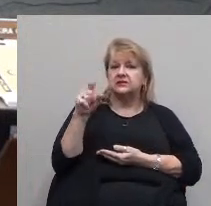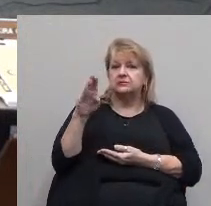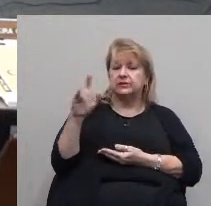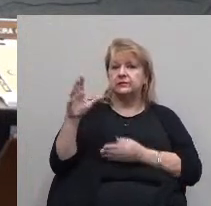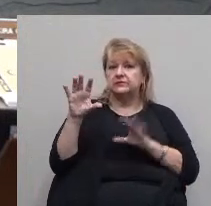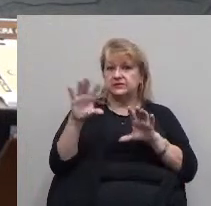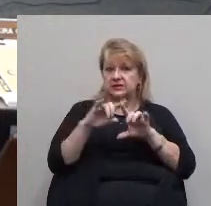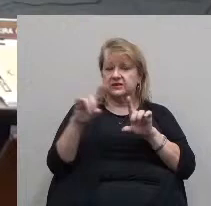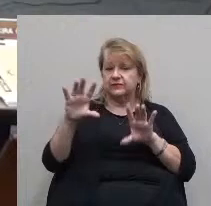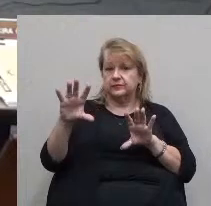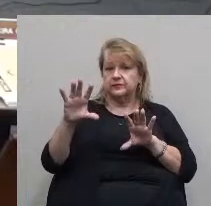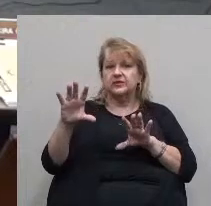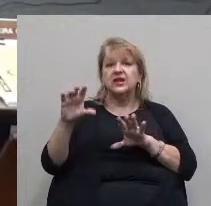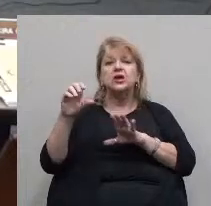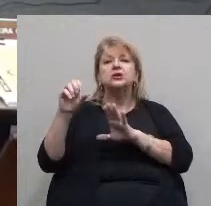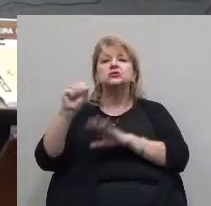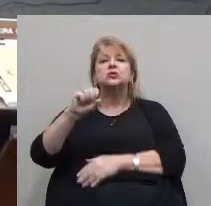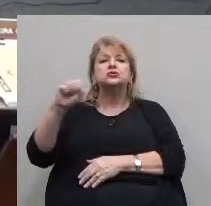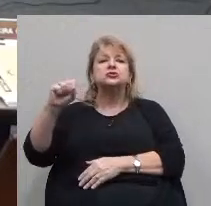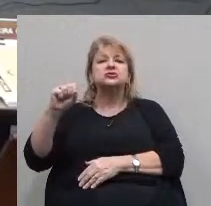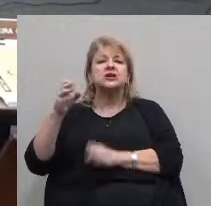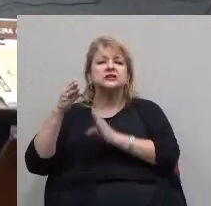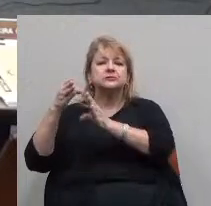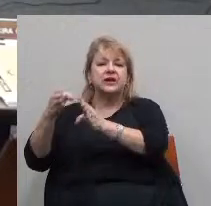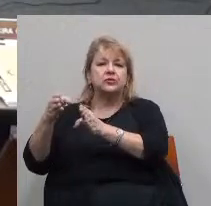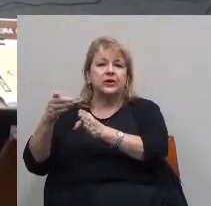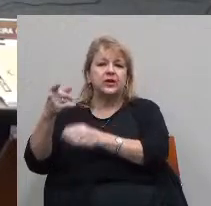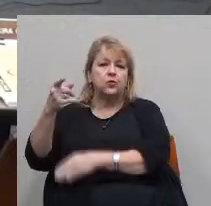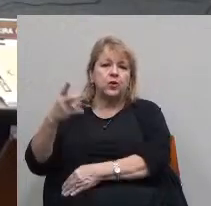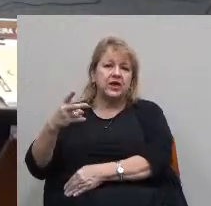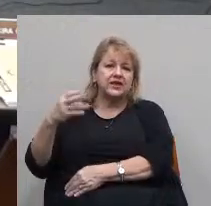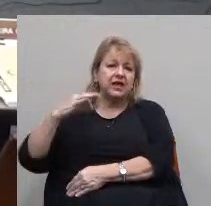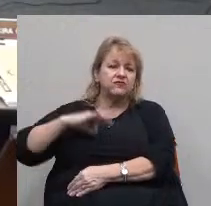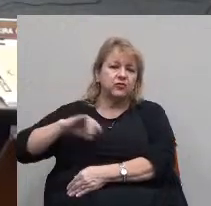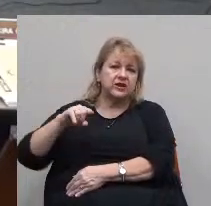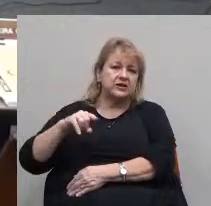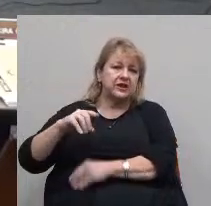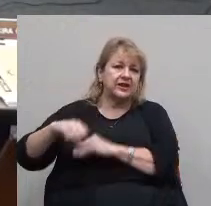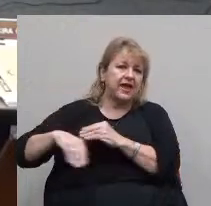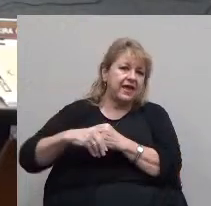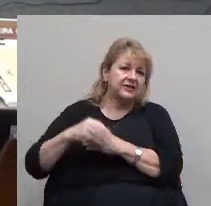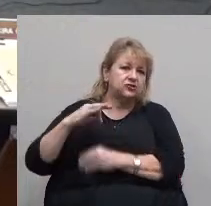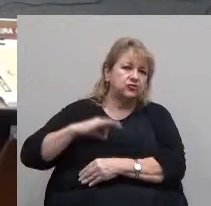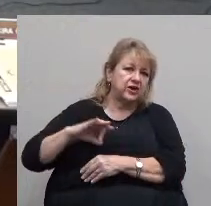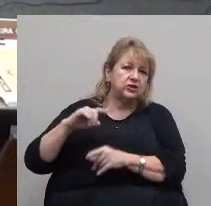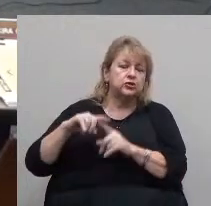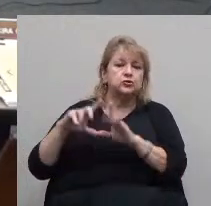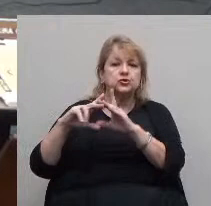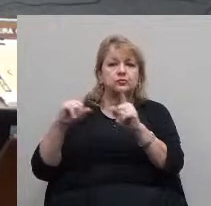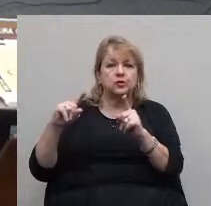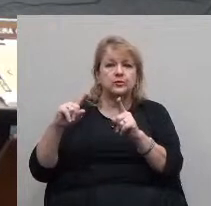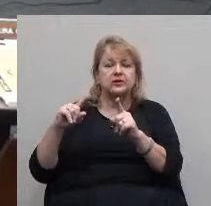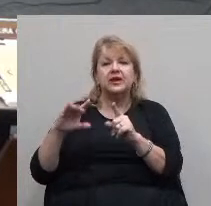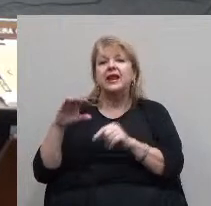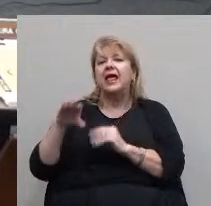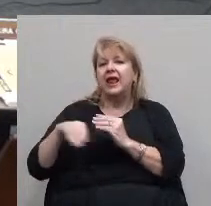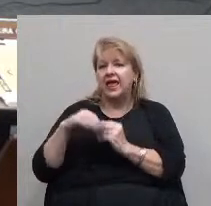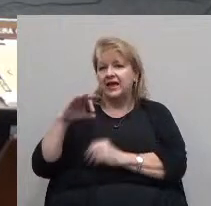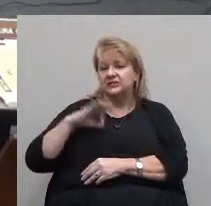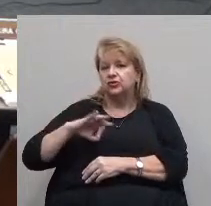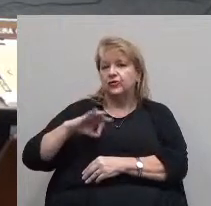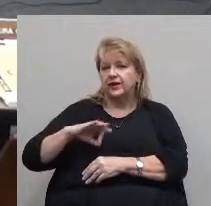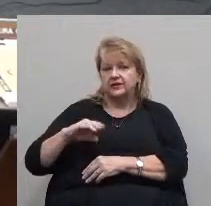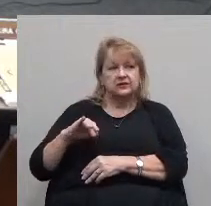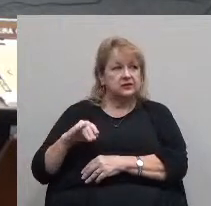there's a difference, where that is in the social studies pathway, it's a half of a credit, and it adds a credit to the diploma pathway. So And it it's doesn't part of to